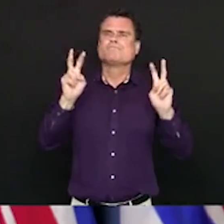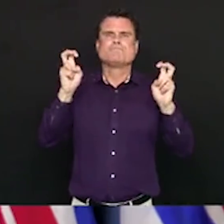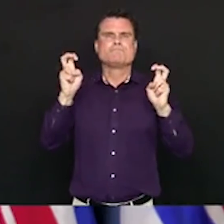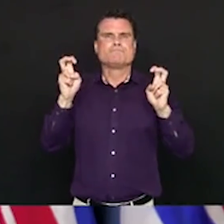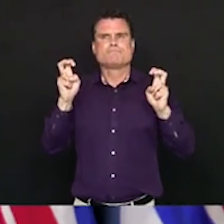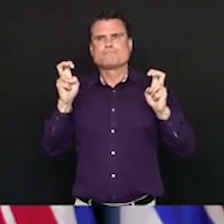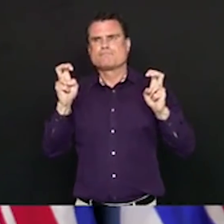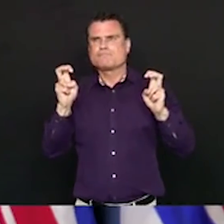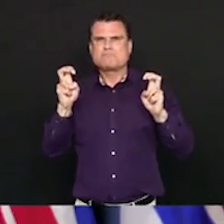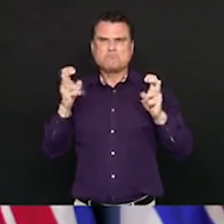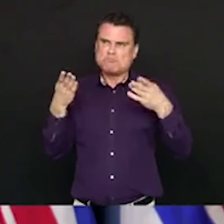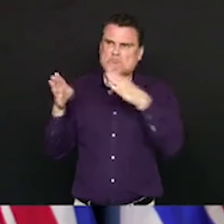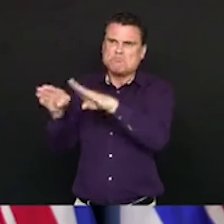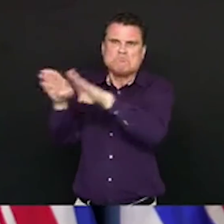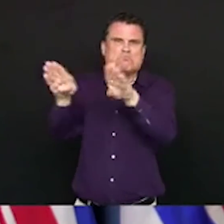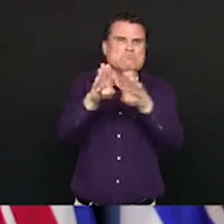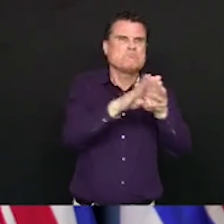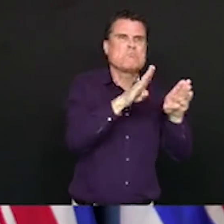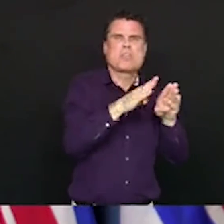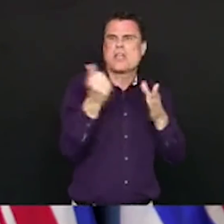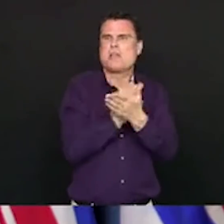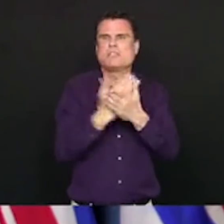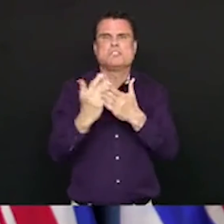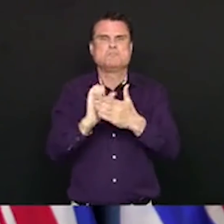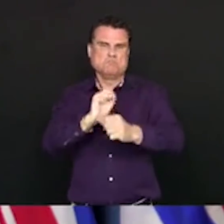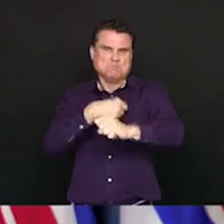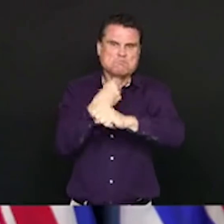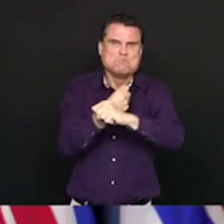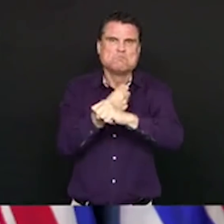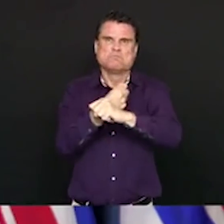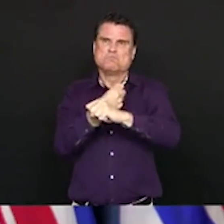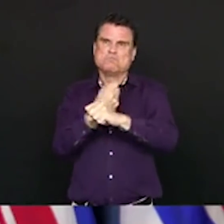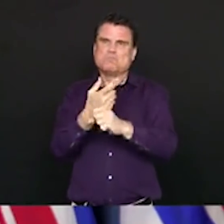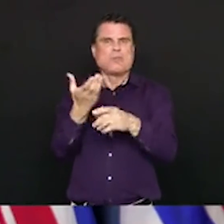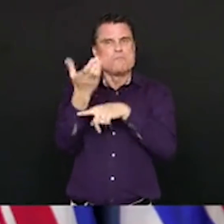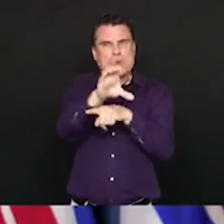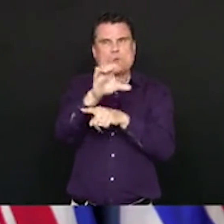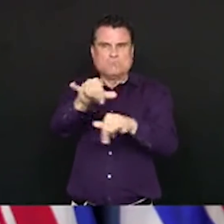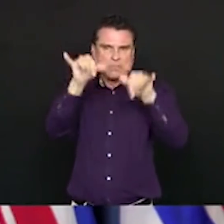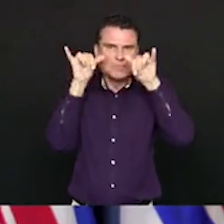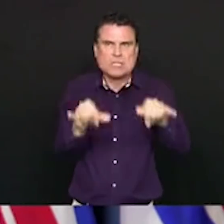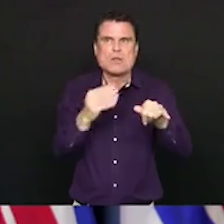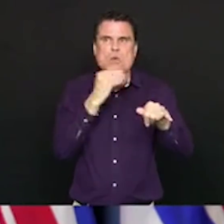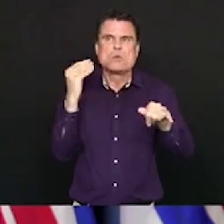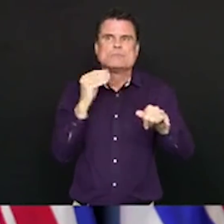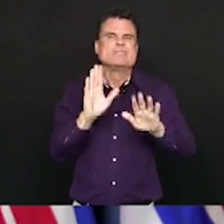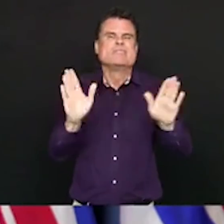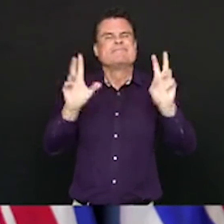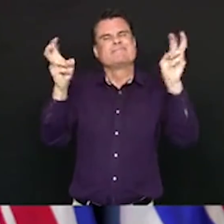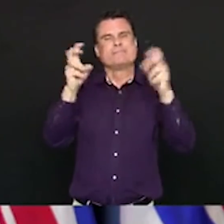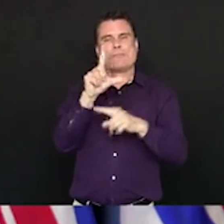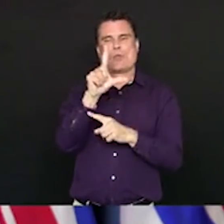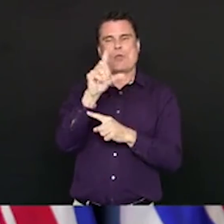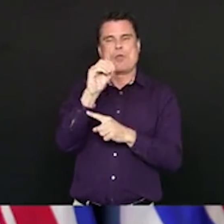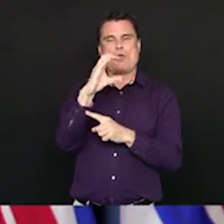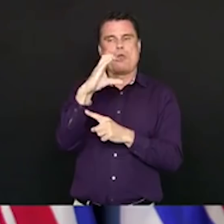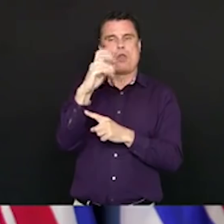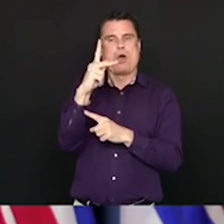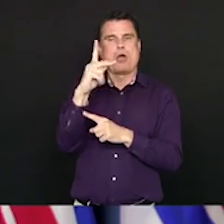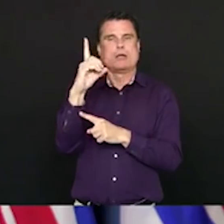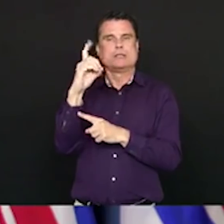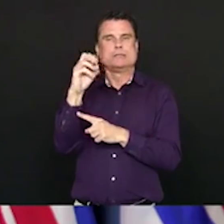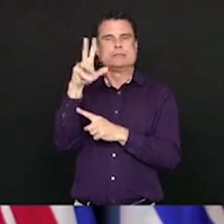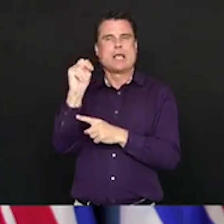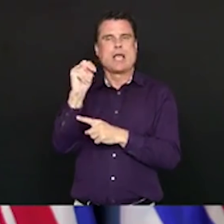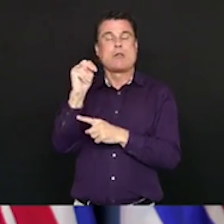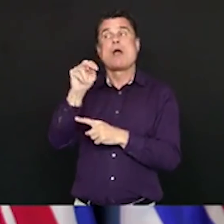jurisdictions use that language, and then they publish their exemption lists, which were sometimes pages long. What we've tried to do is make sure